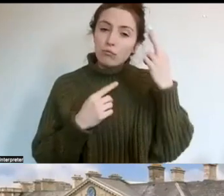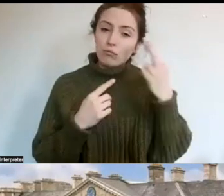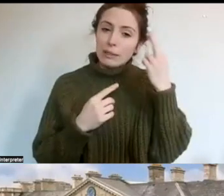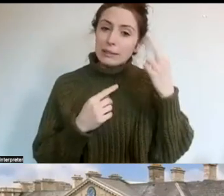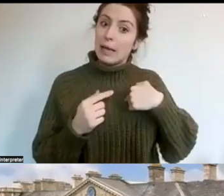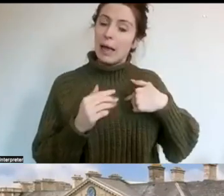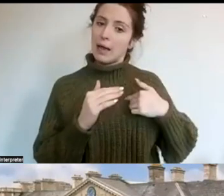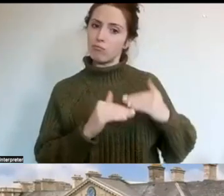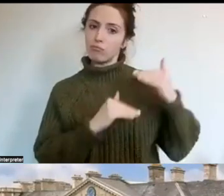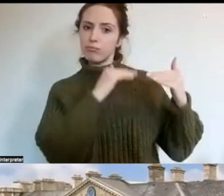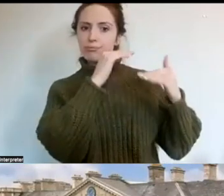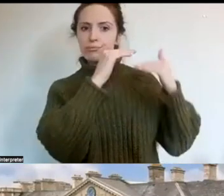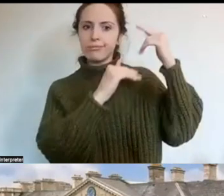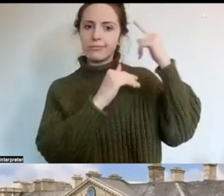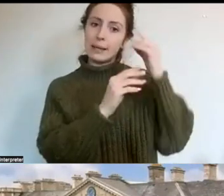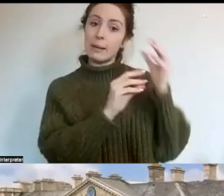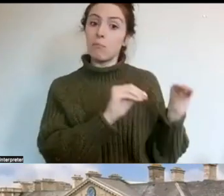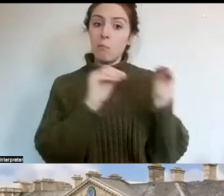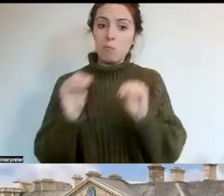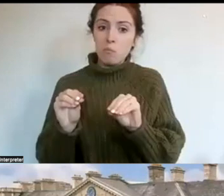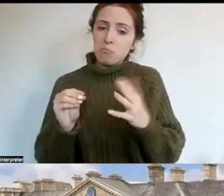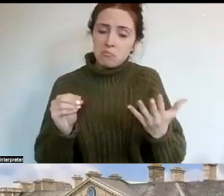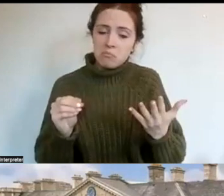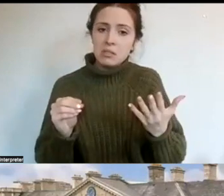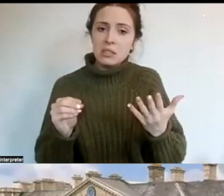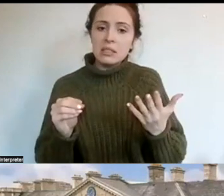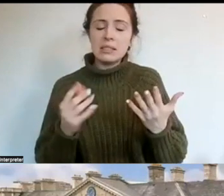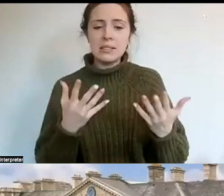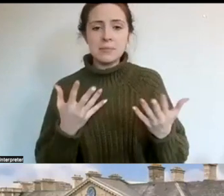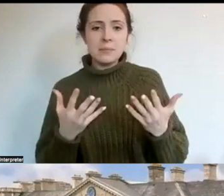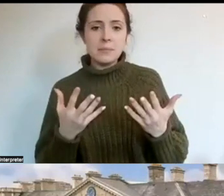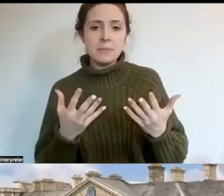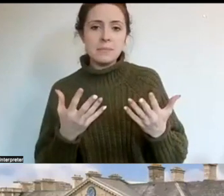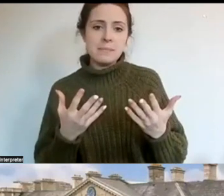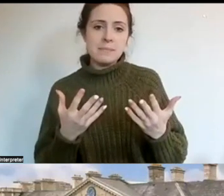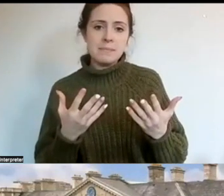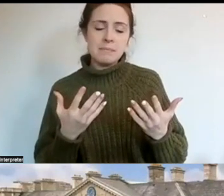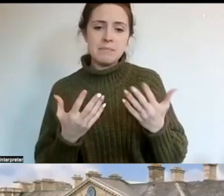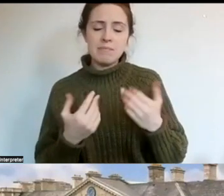I might decide to move from A to B? But I don't think that we have really